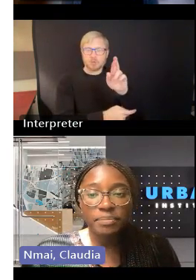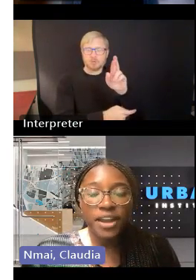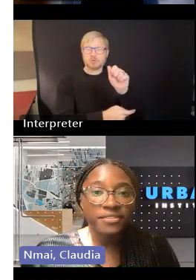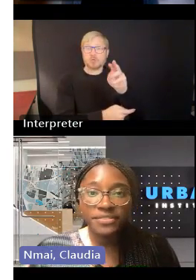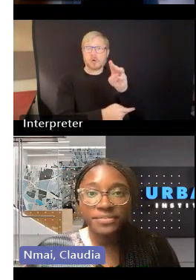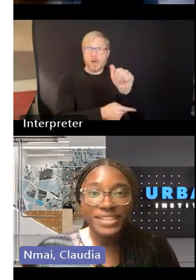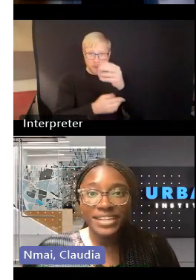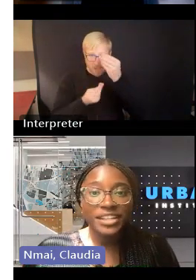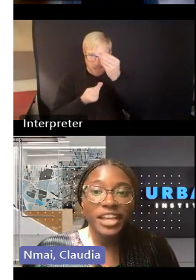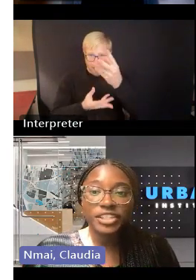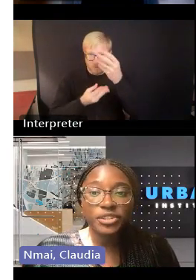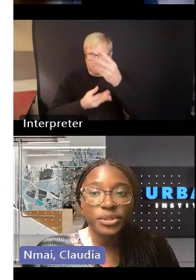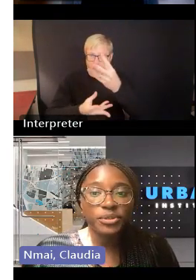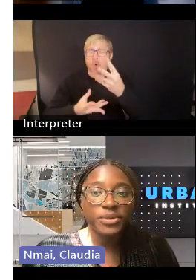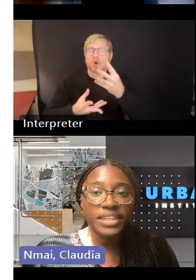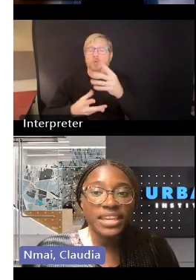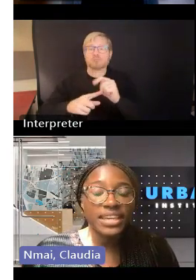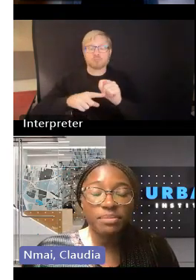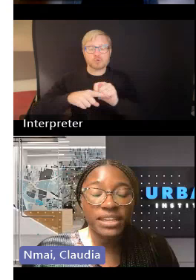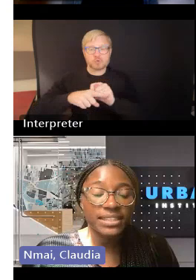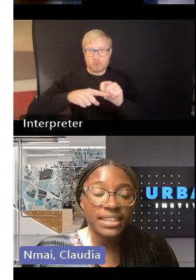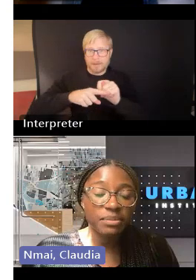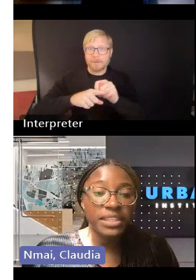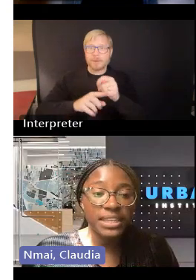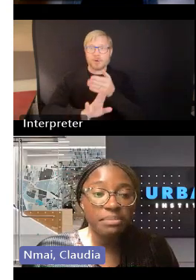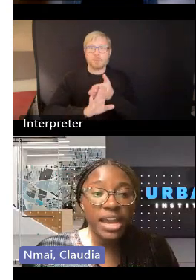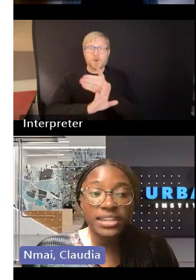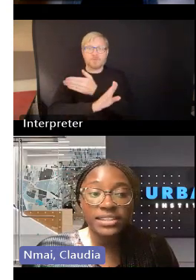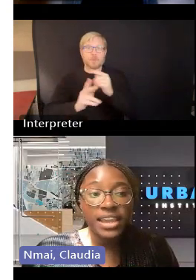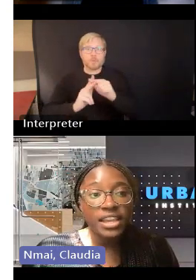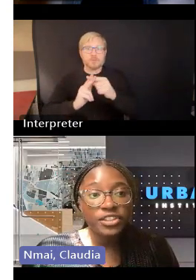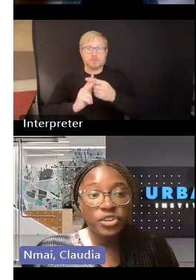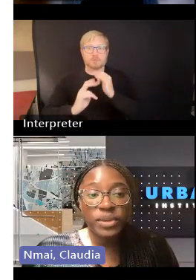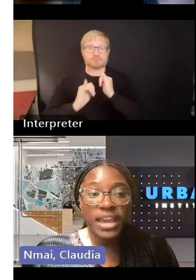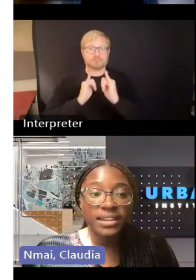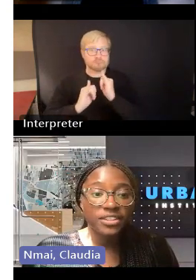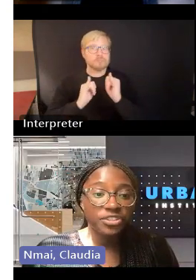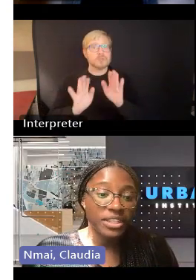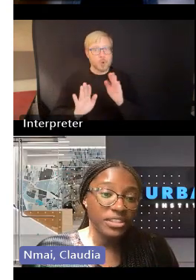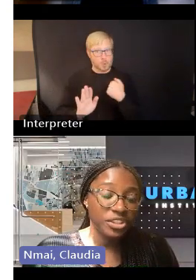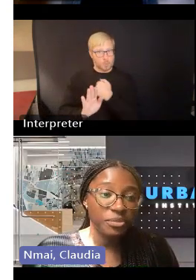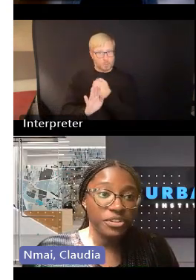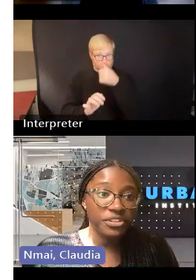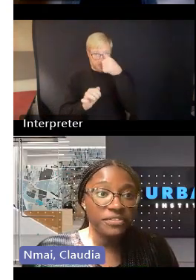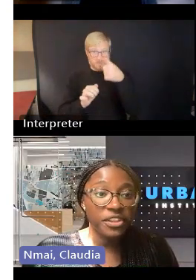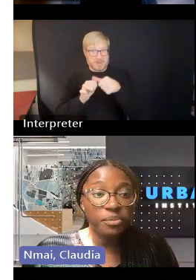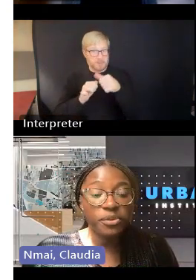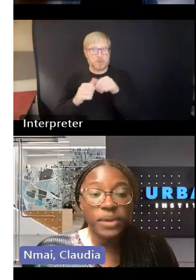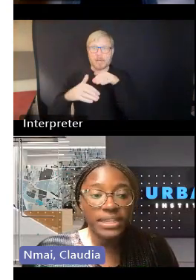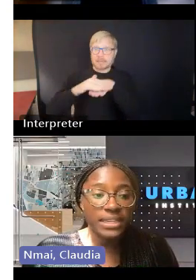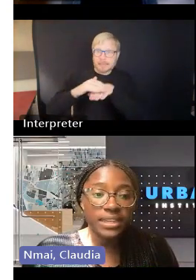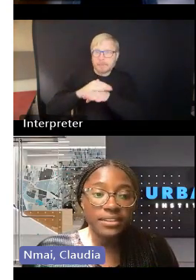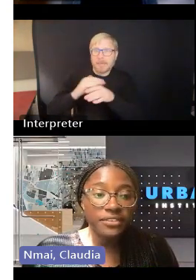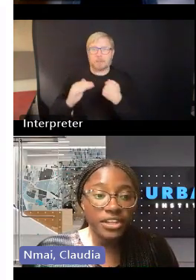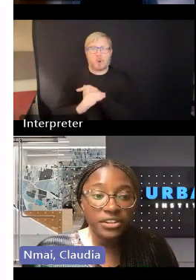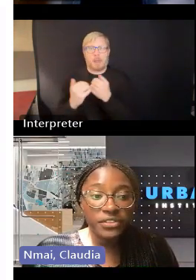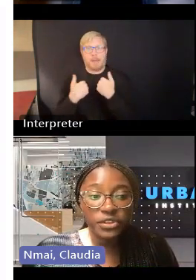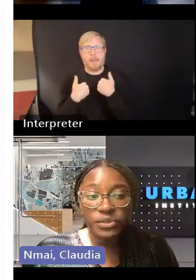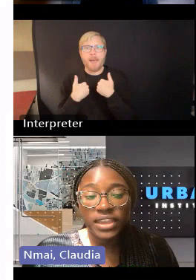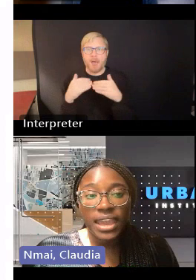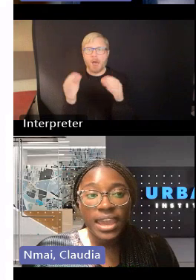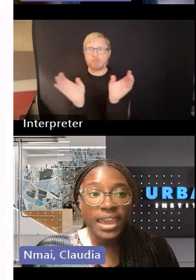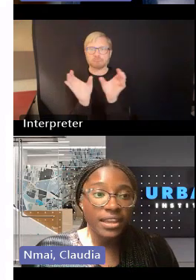process of data collection, we were really keeping accessibility in mind. And so we had trained interpreters available when needed